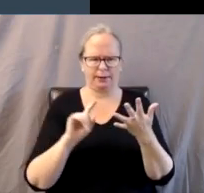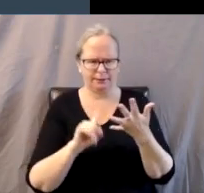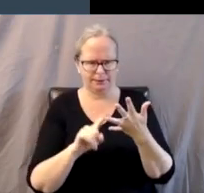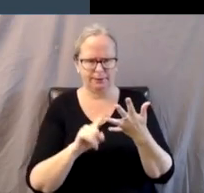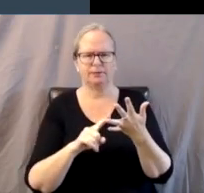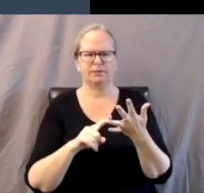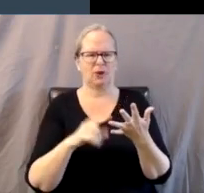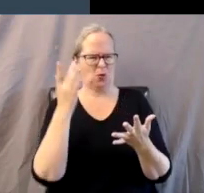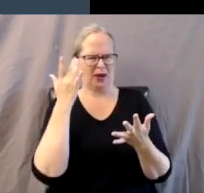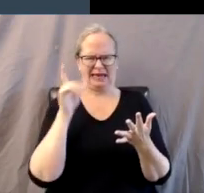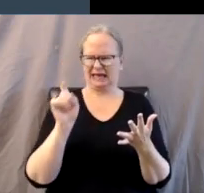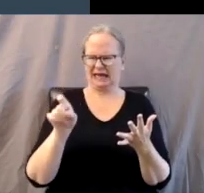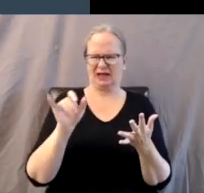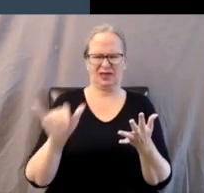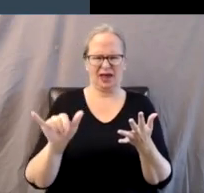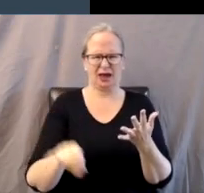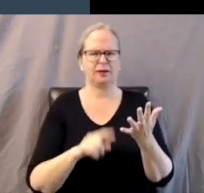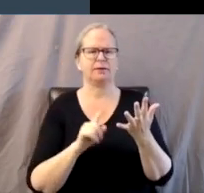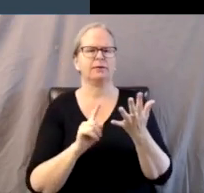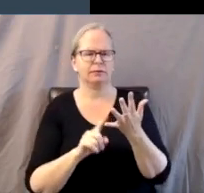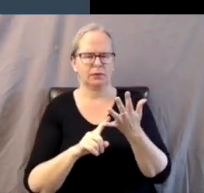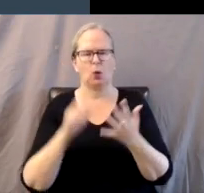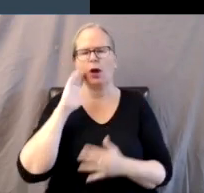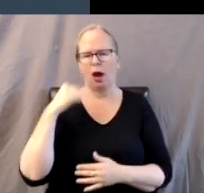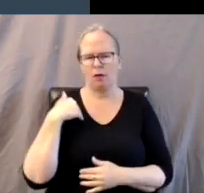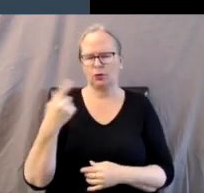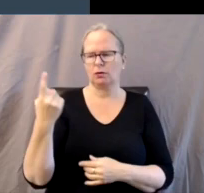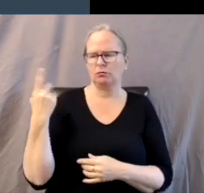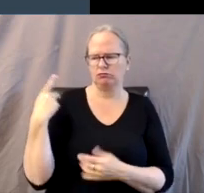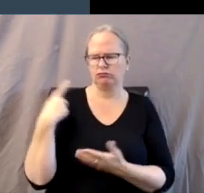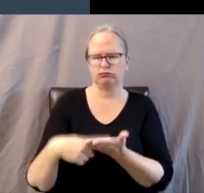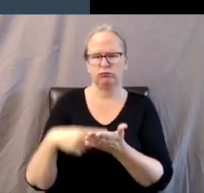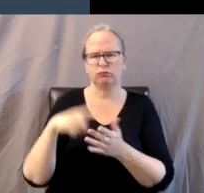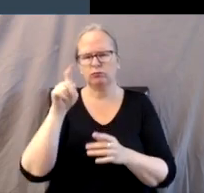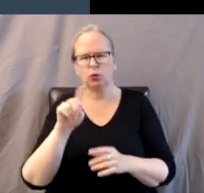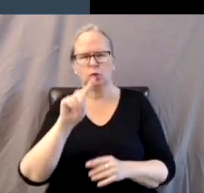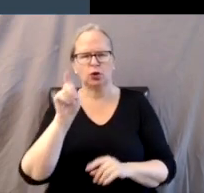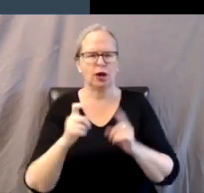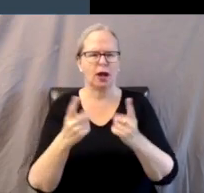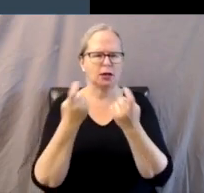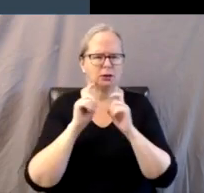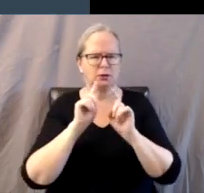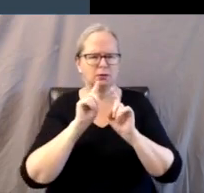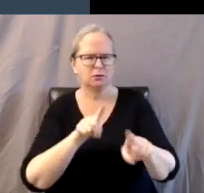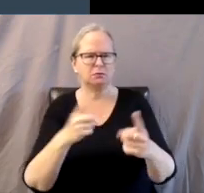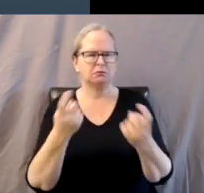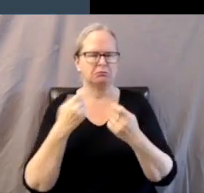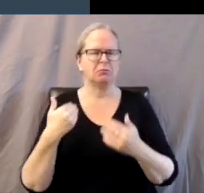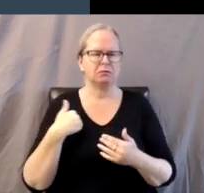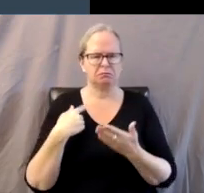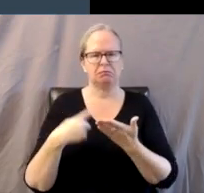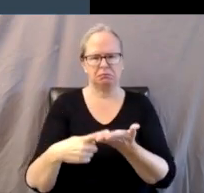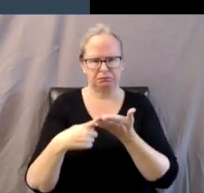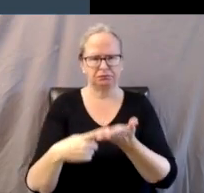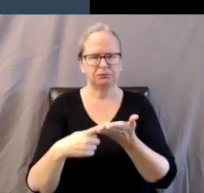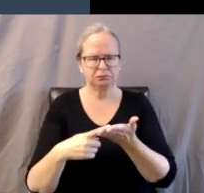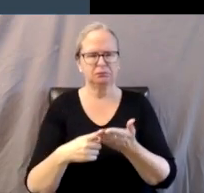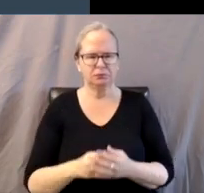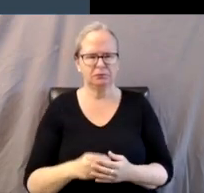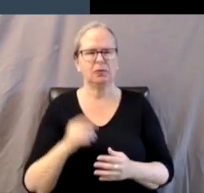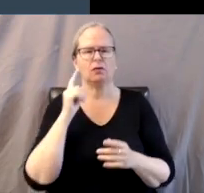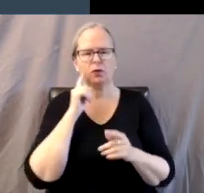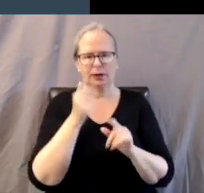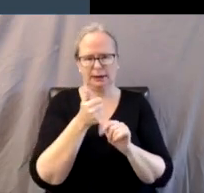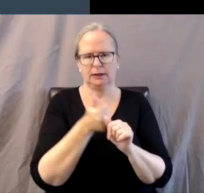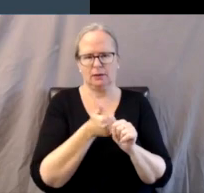basic income, and then I'm going to speak with Brad here, and as he is someone who is on an income support